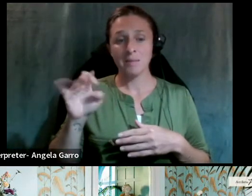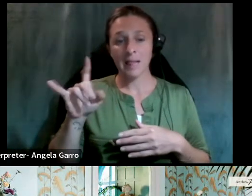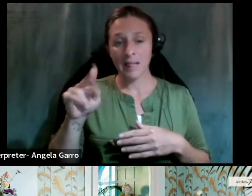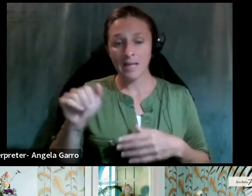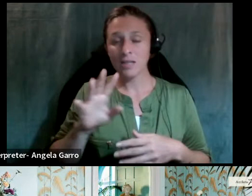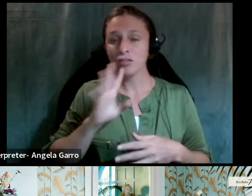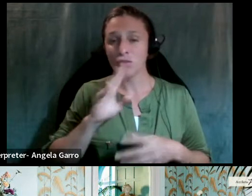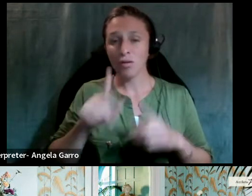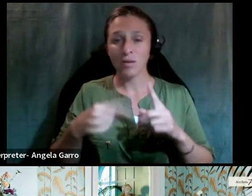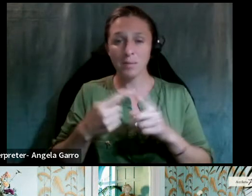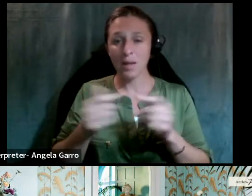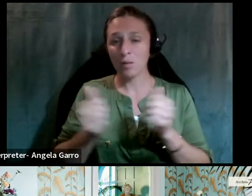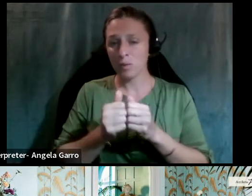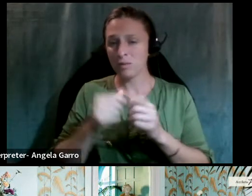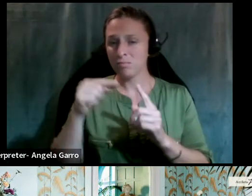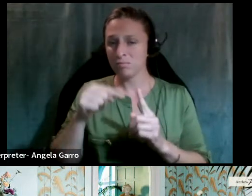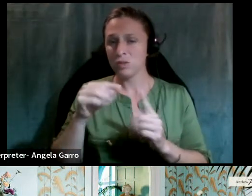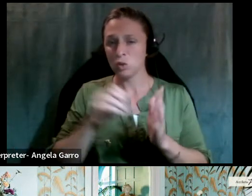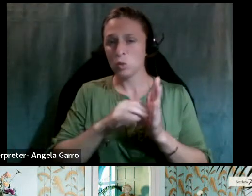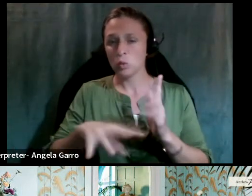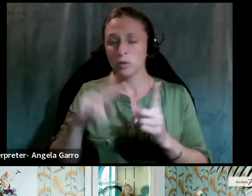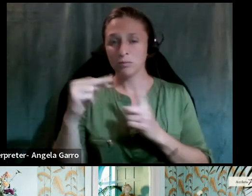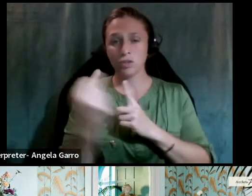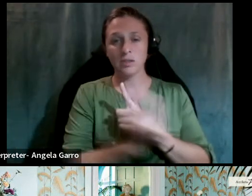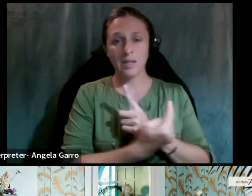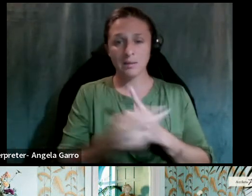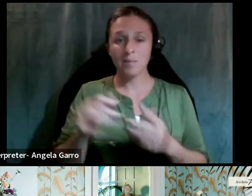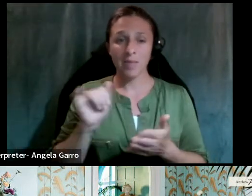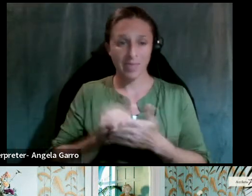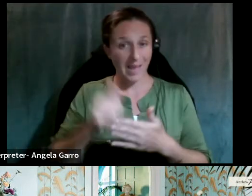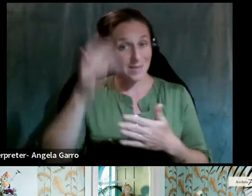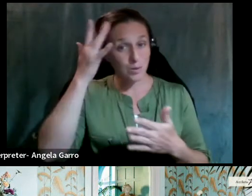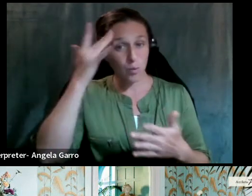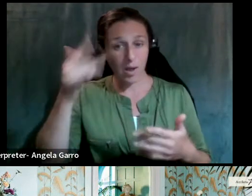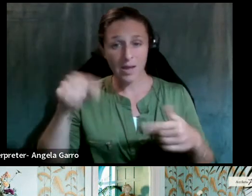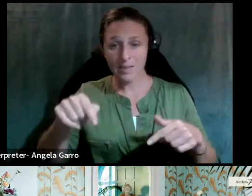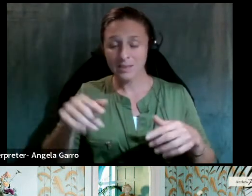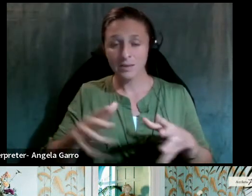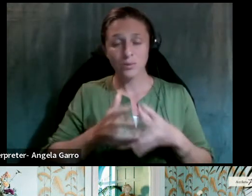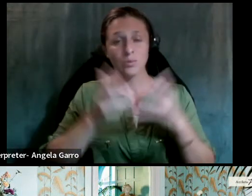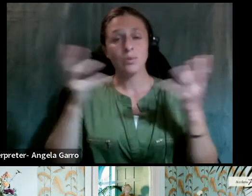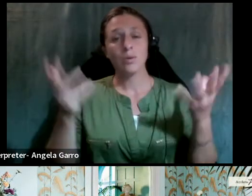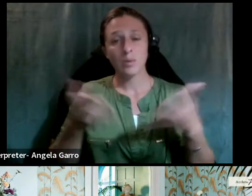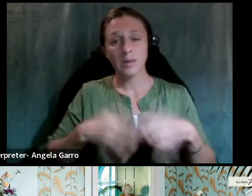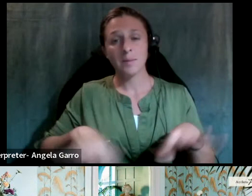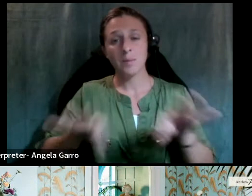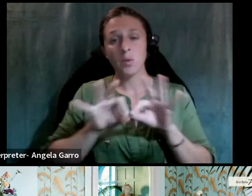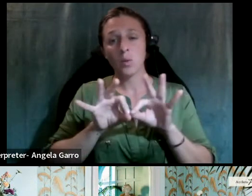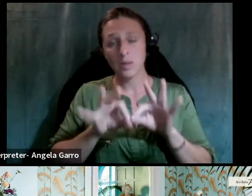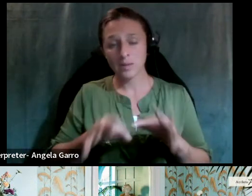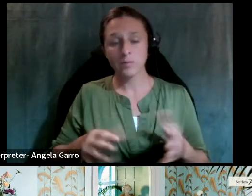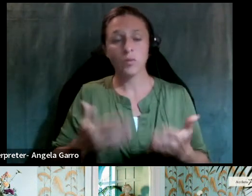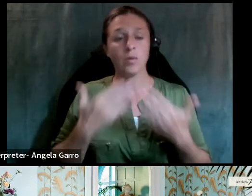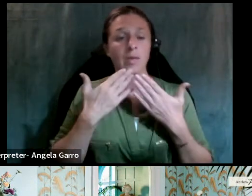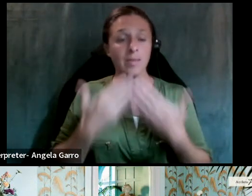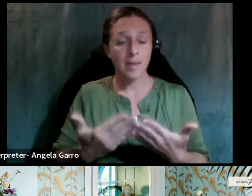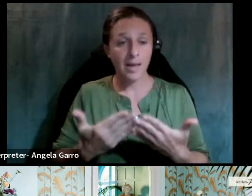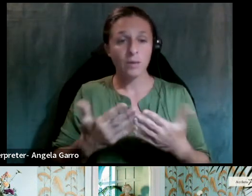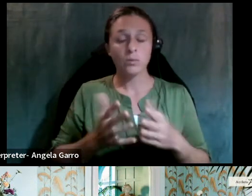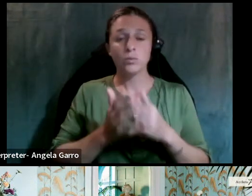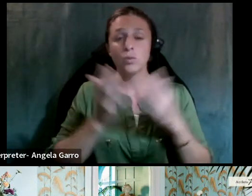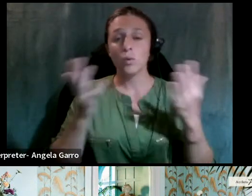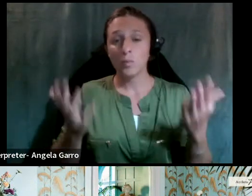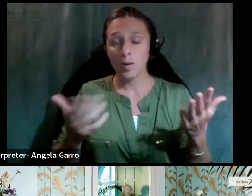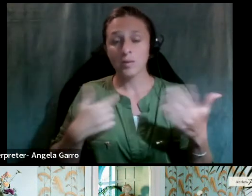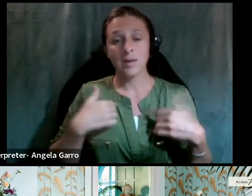student perspective, because that is why this is all so important. So just thank you so much. I've been able